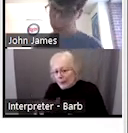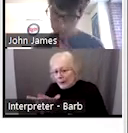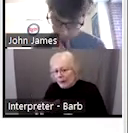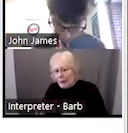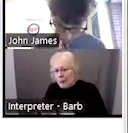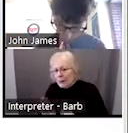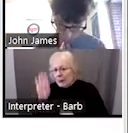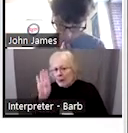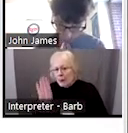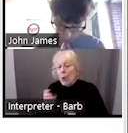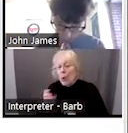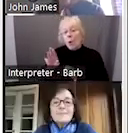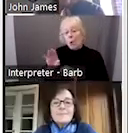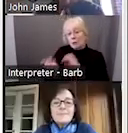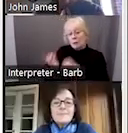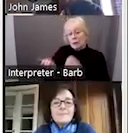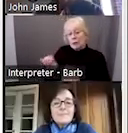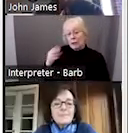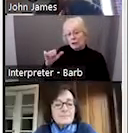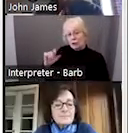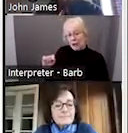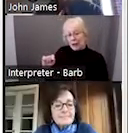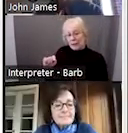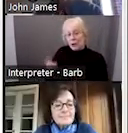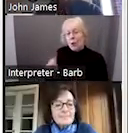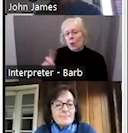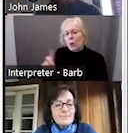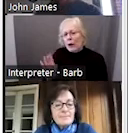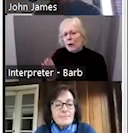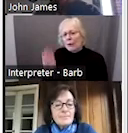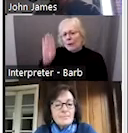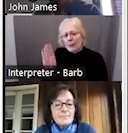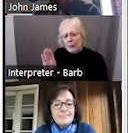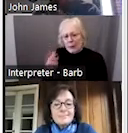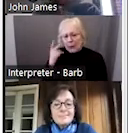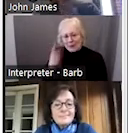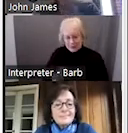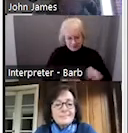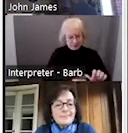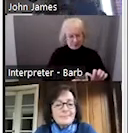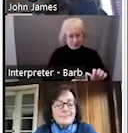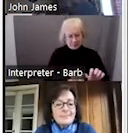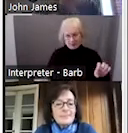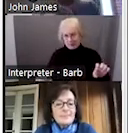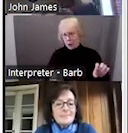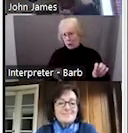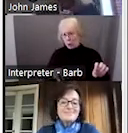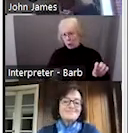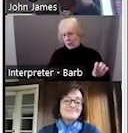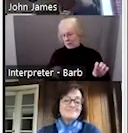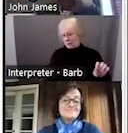chat. You can find the raise hand option by clicking on reactions on the far right of your Zoom